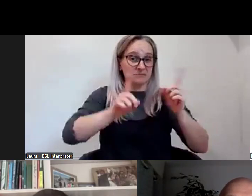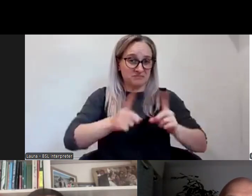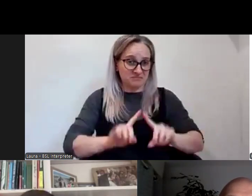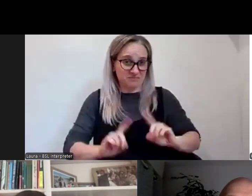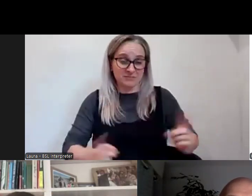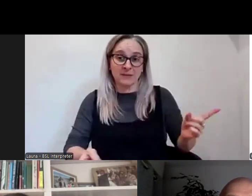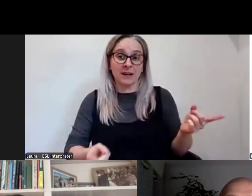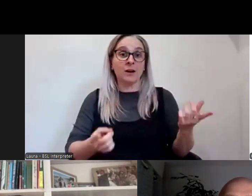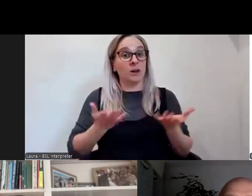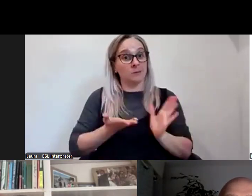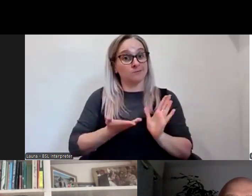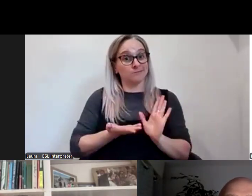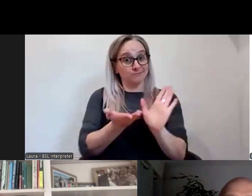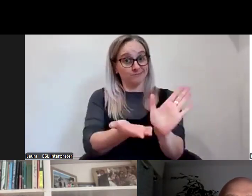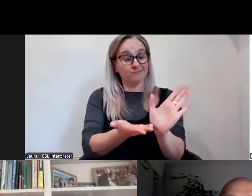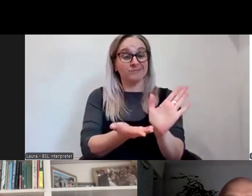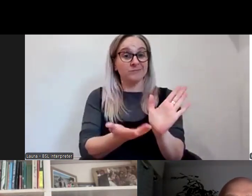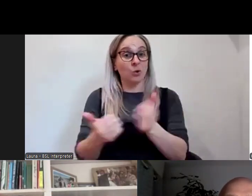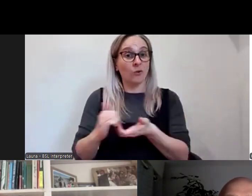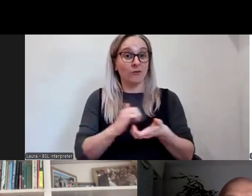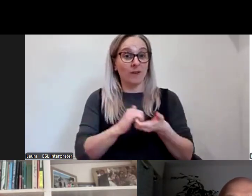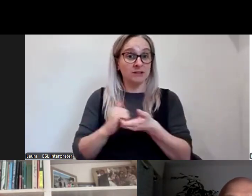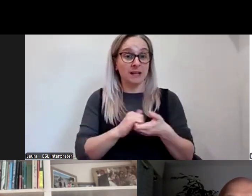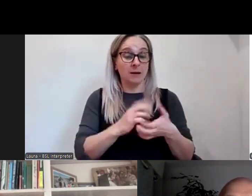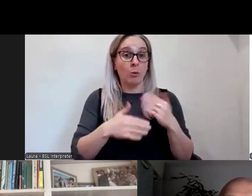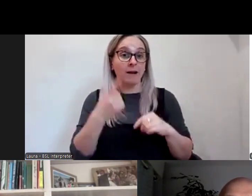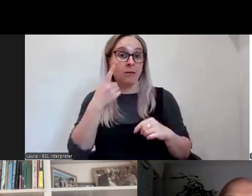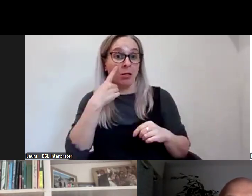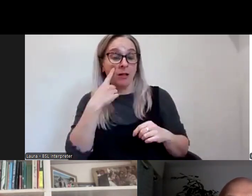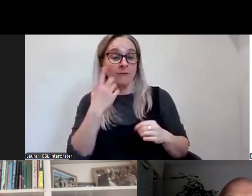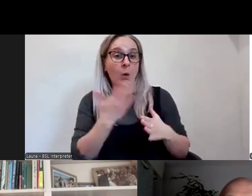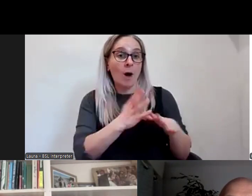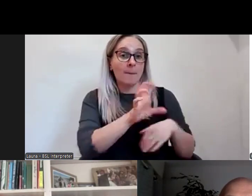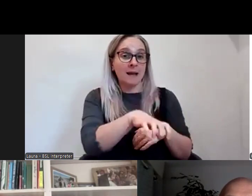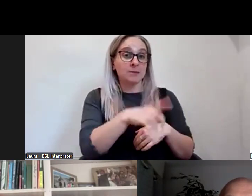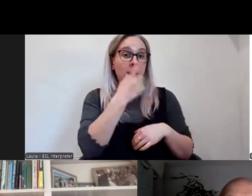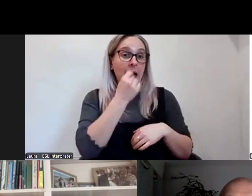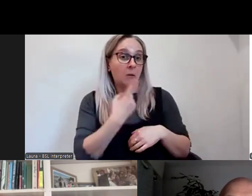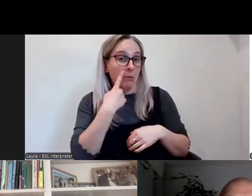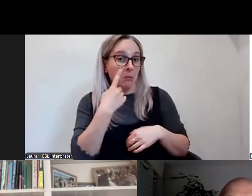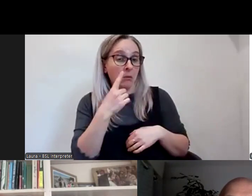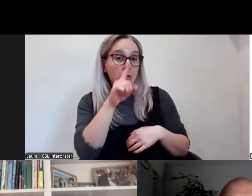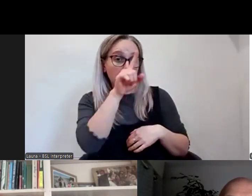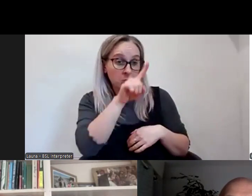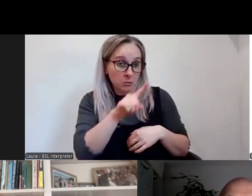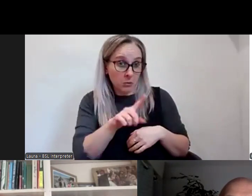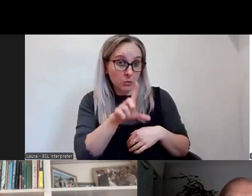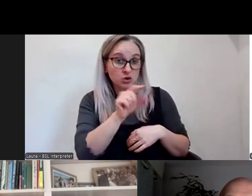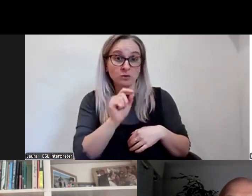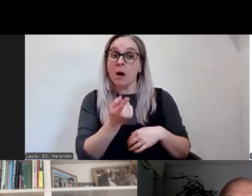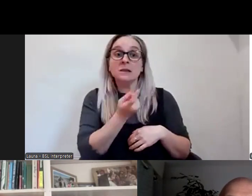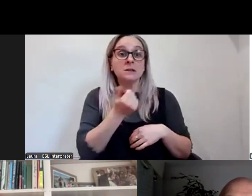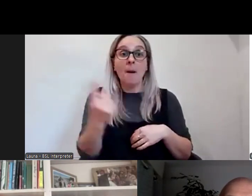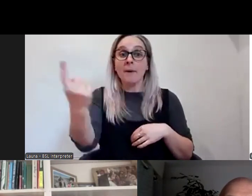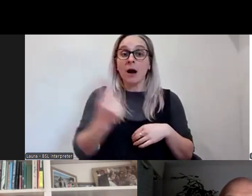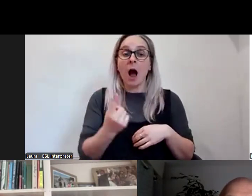we put to the fellows when they're looking at their secondment choices. We do sometimes also have fellows who've got a really clear idea about where